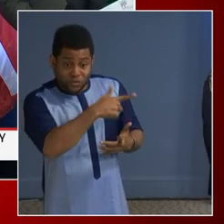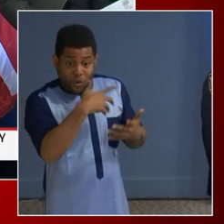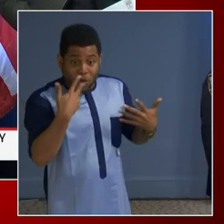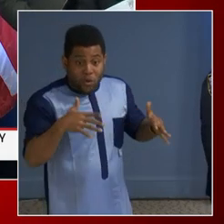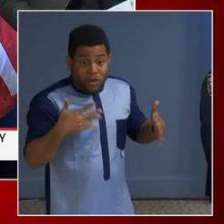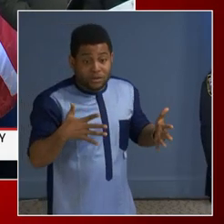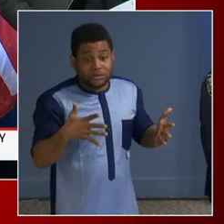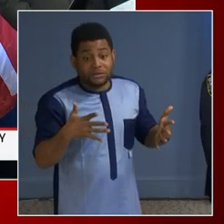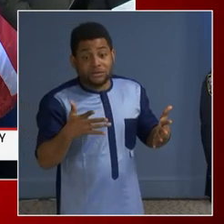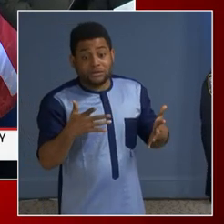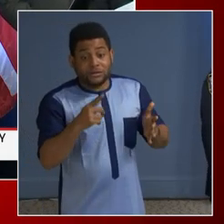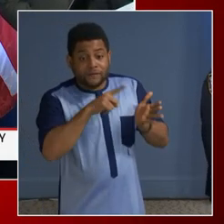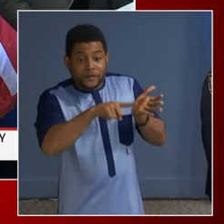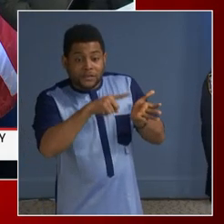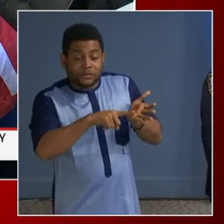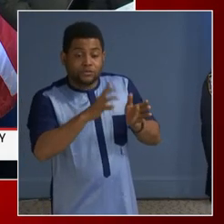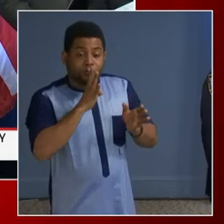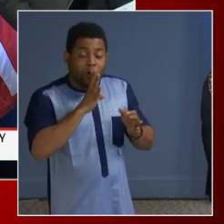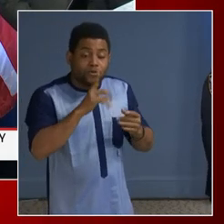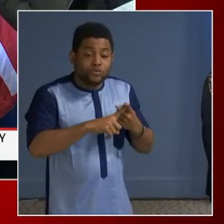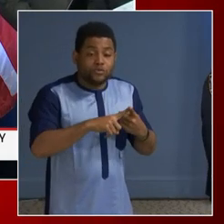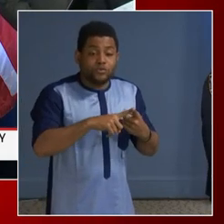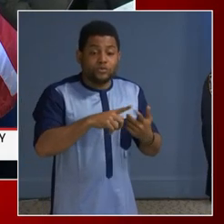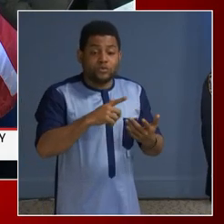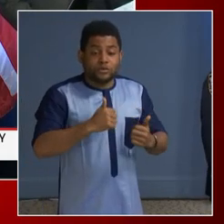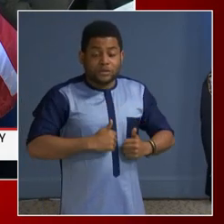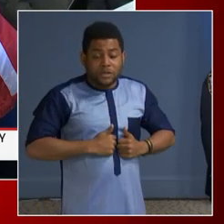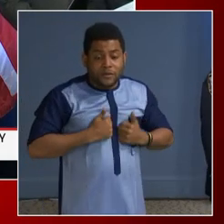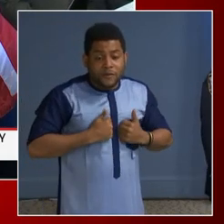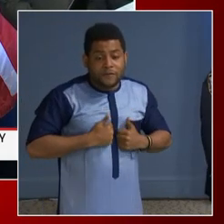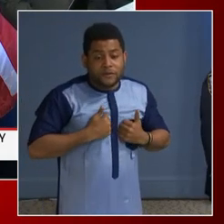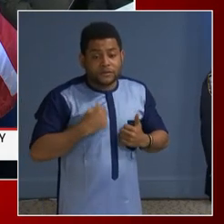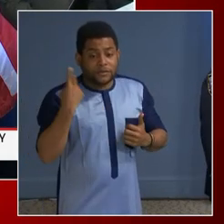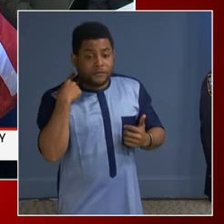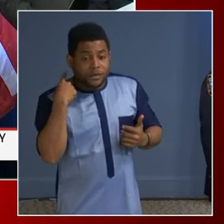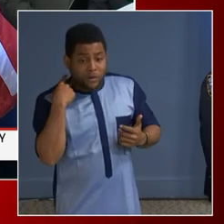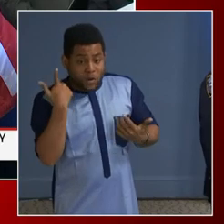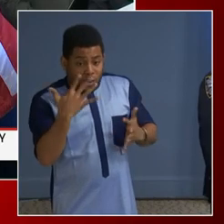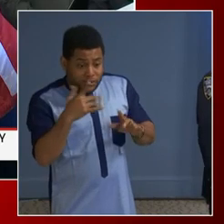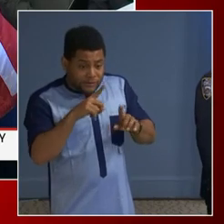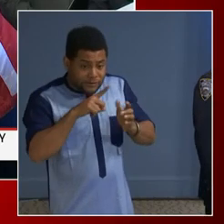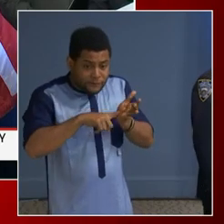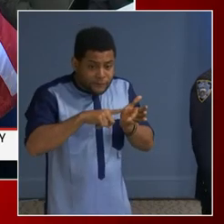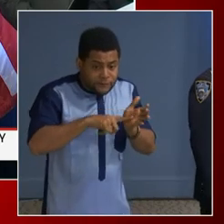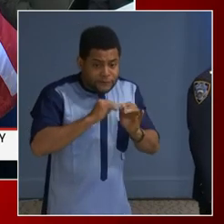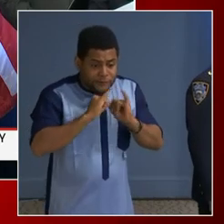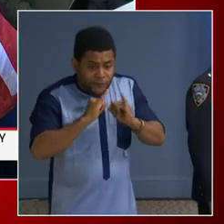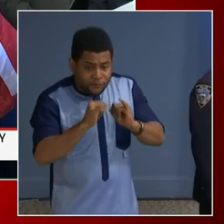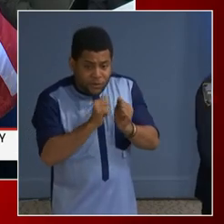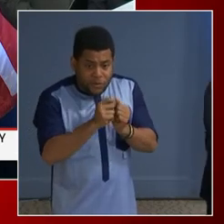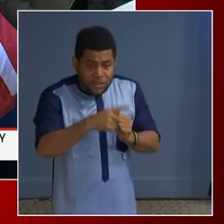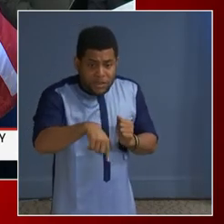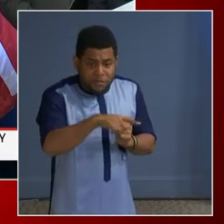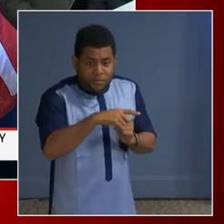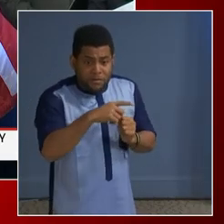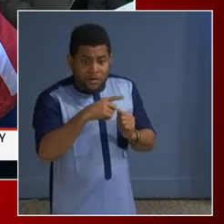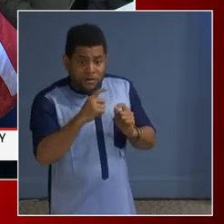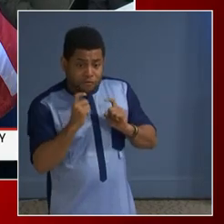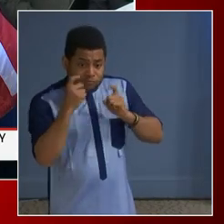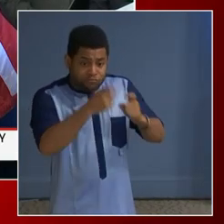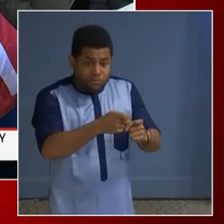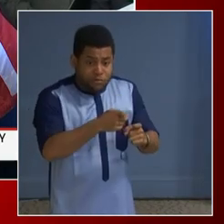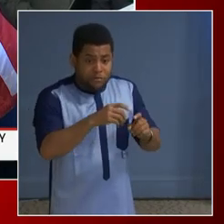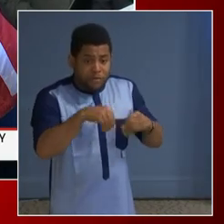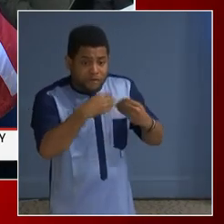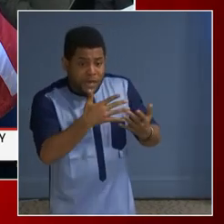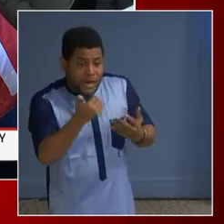spoken to the surviving victims? Have they been interviewed? Have they given any information or any possible leads? And a follow-up